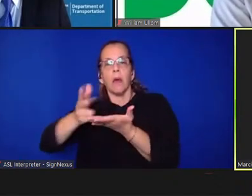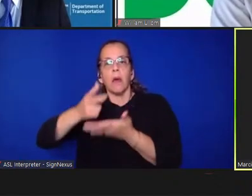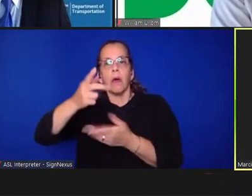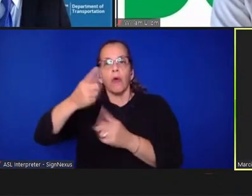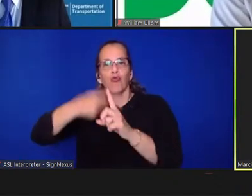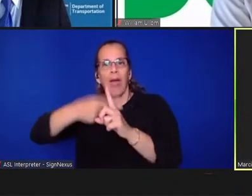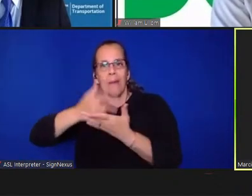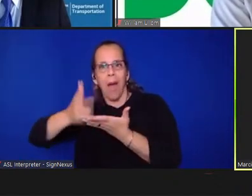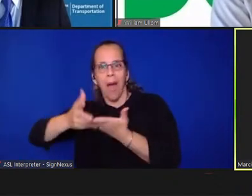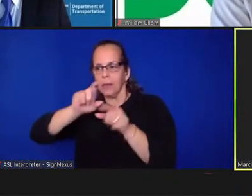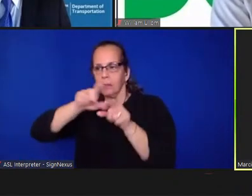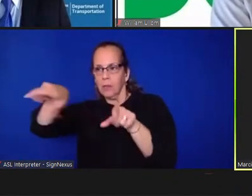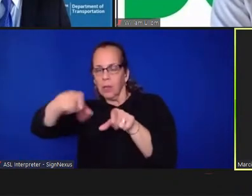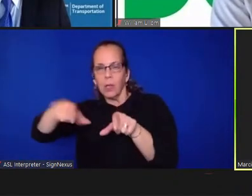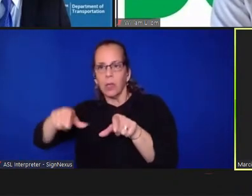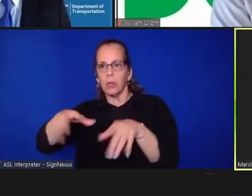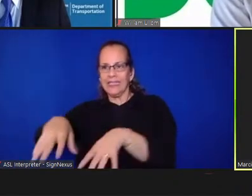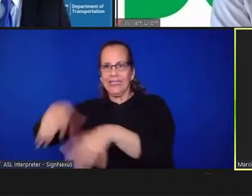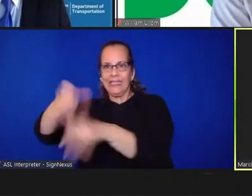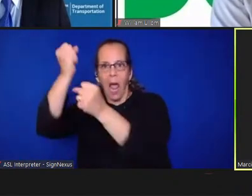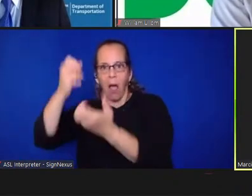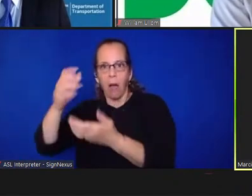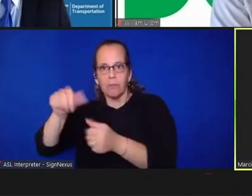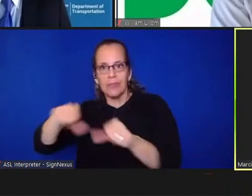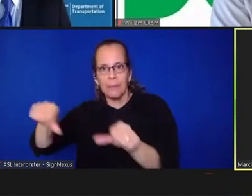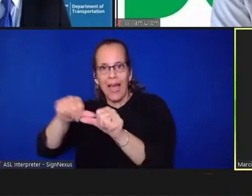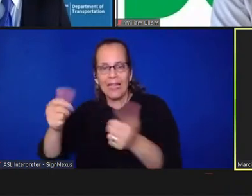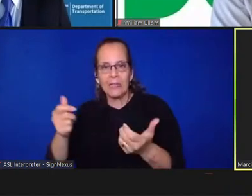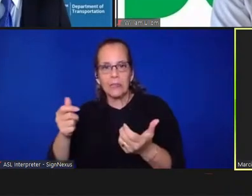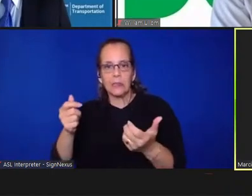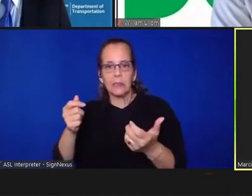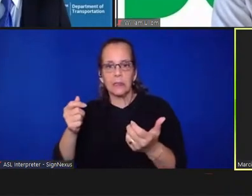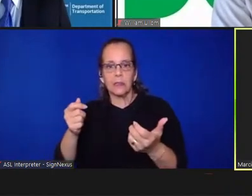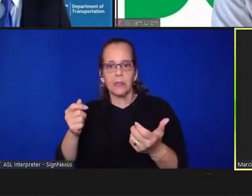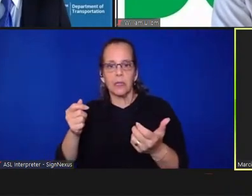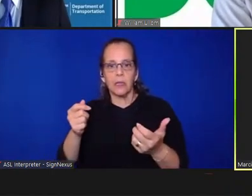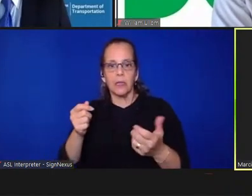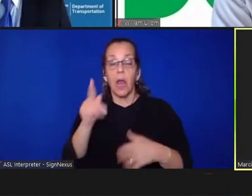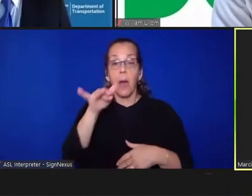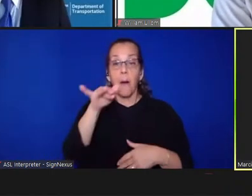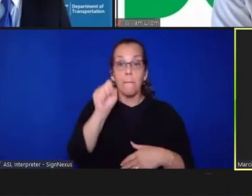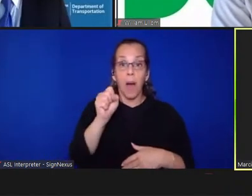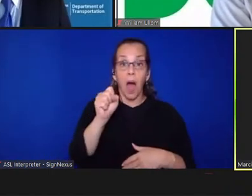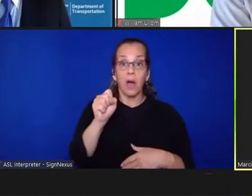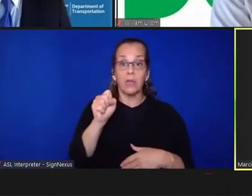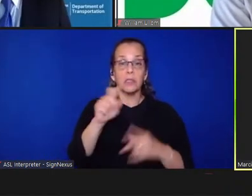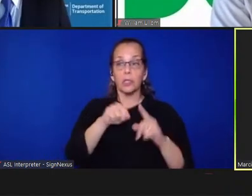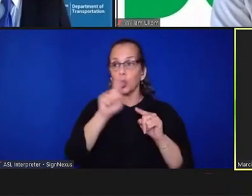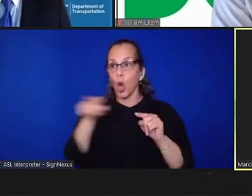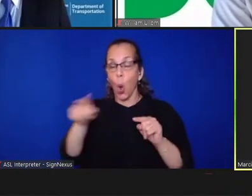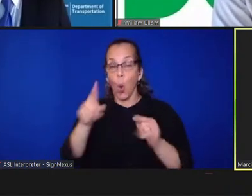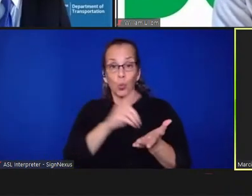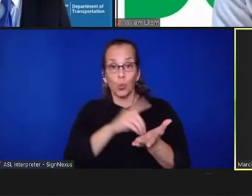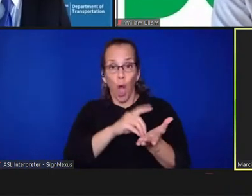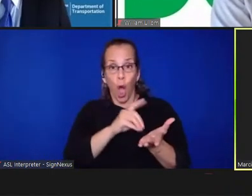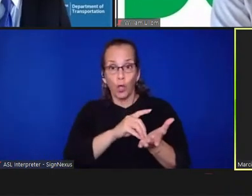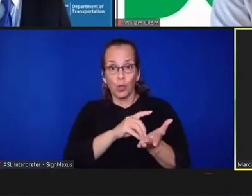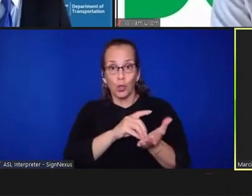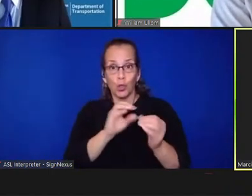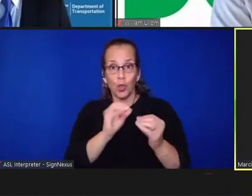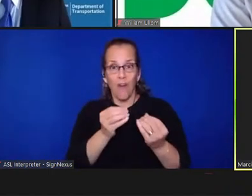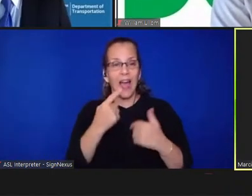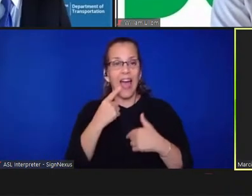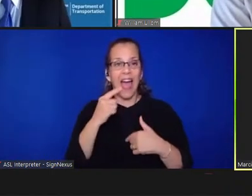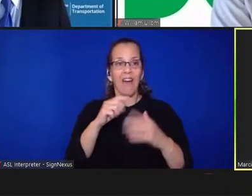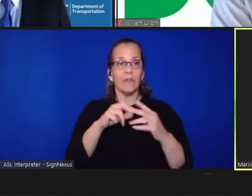to uh be just to uh get off to be dropped off for a doctor's appointment they have to get out into